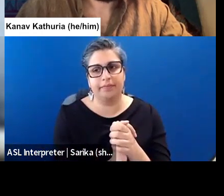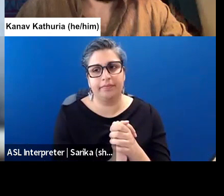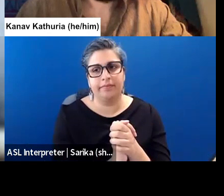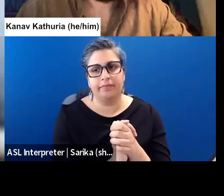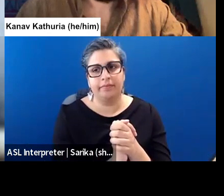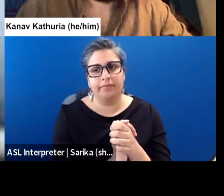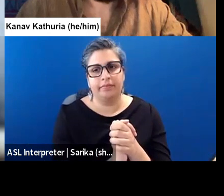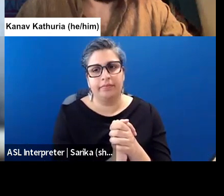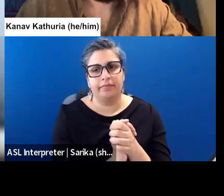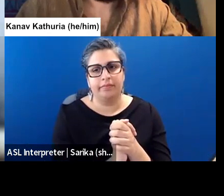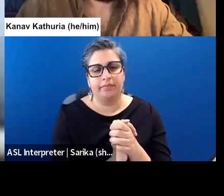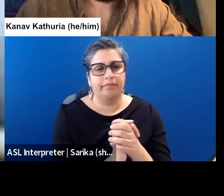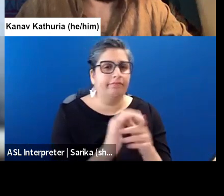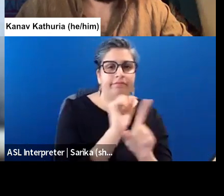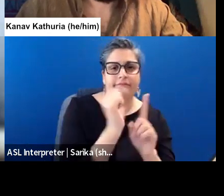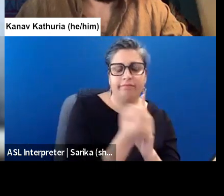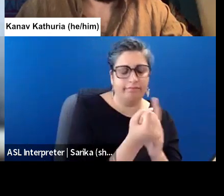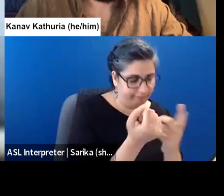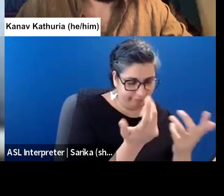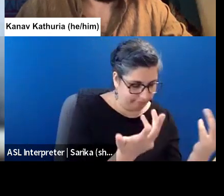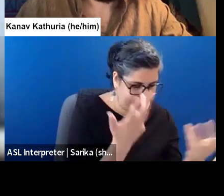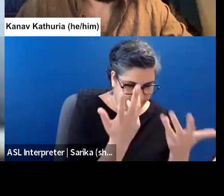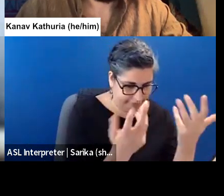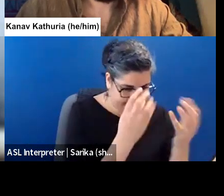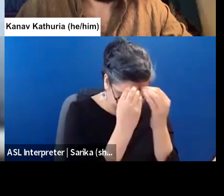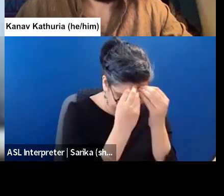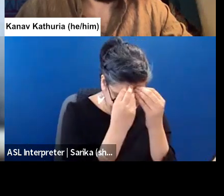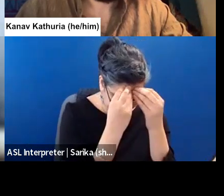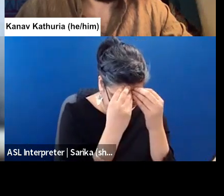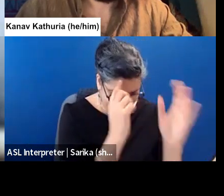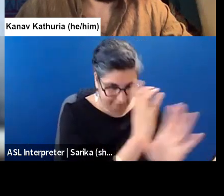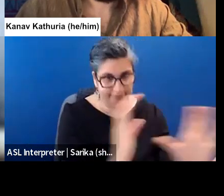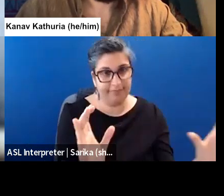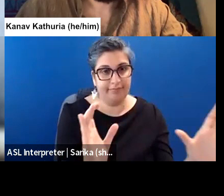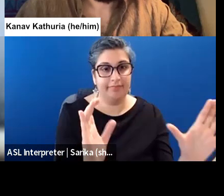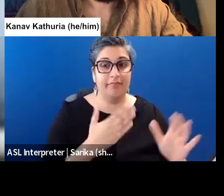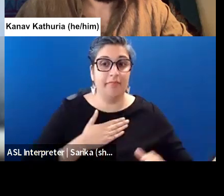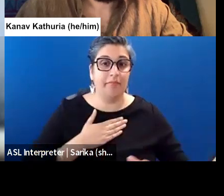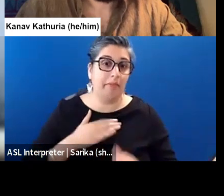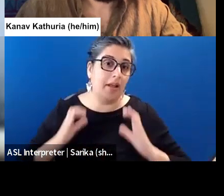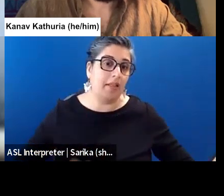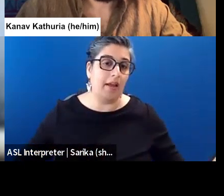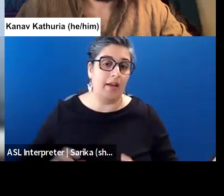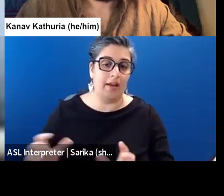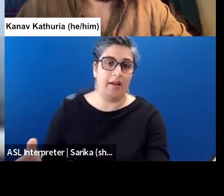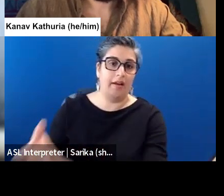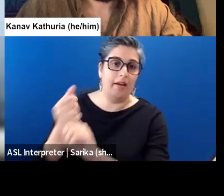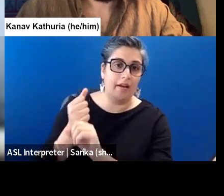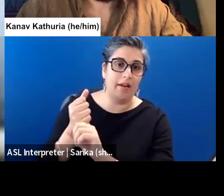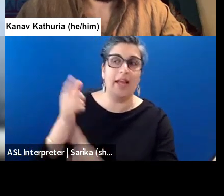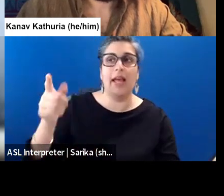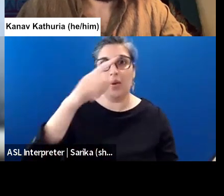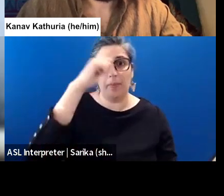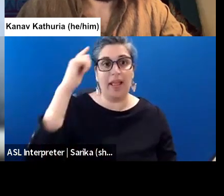that I or other folks have mentioned, like if we think about you know, my client who was arrested at a Black Trans Lives Matter